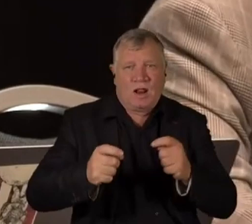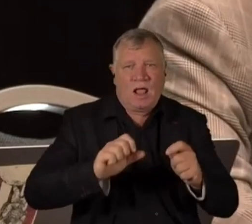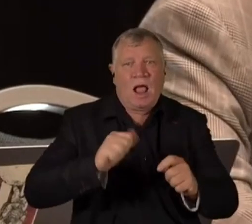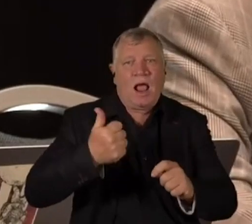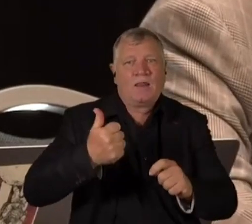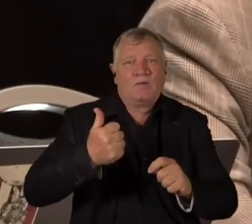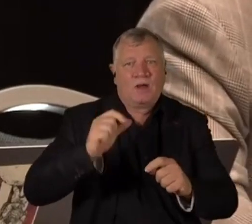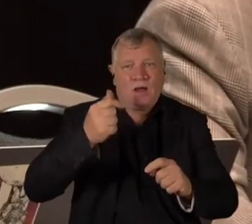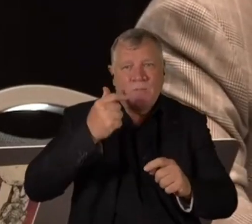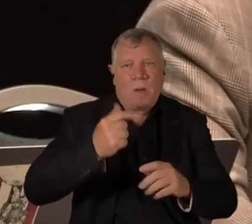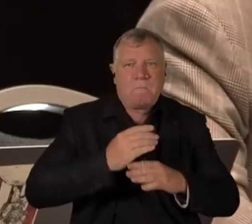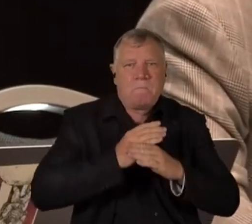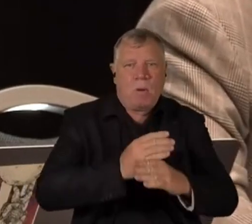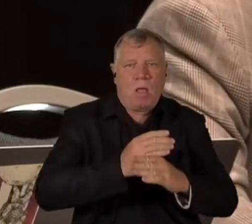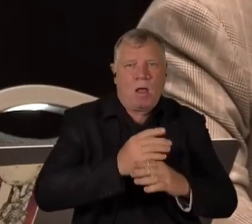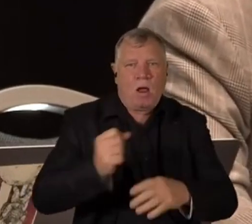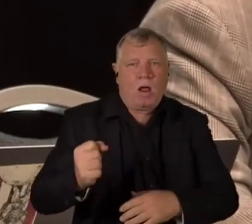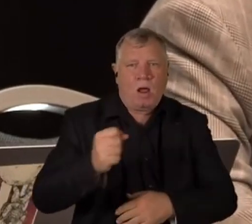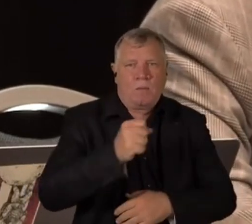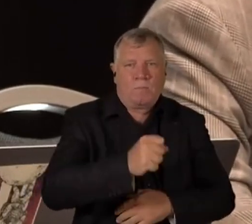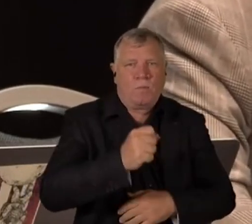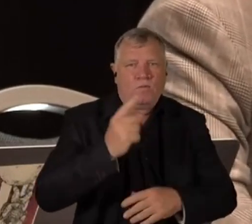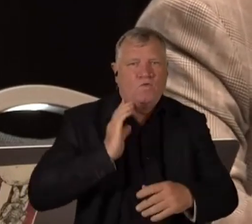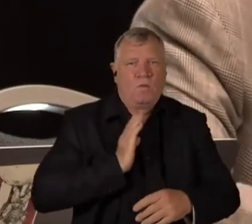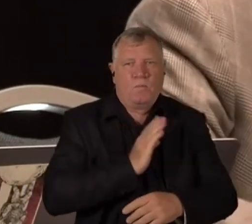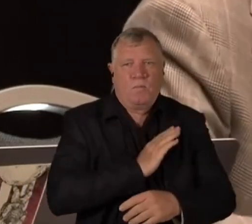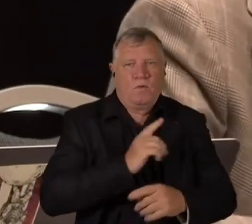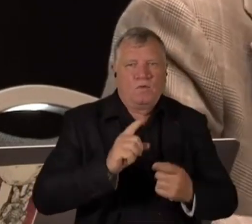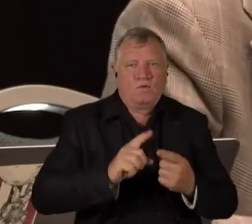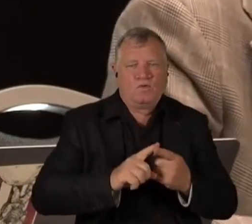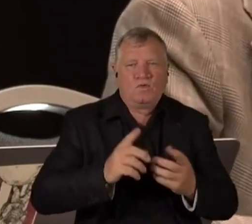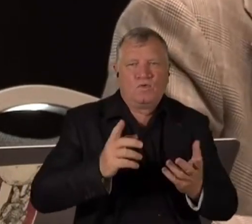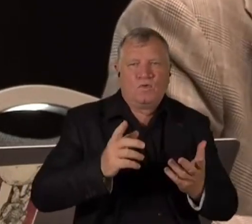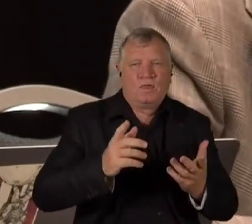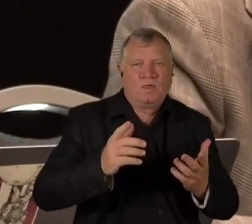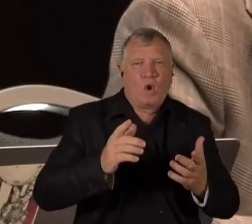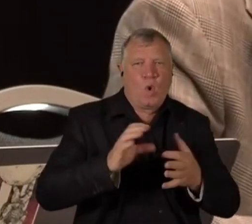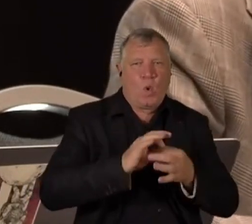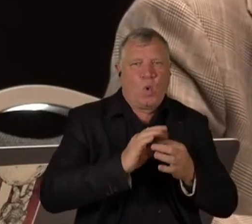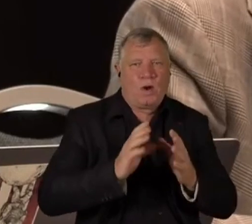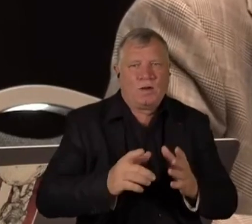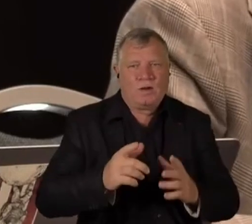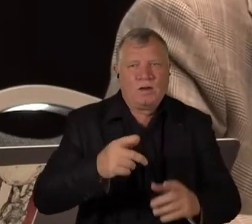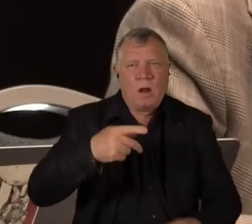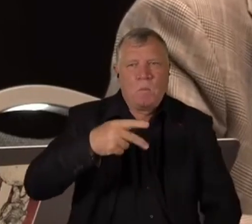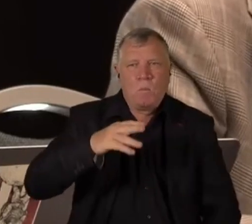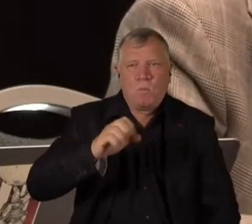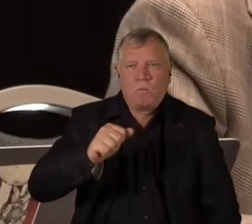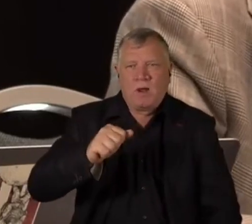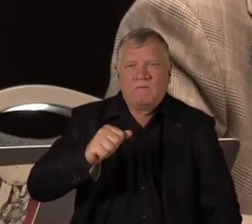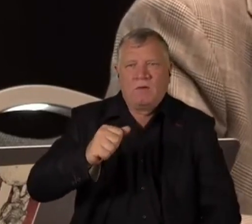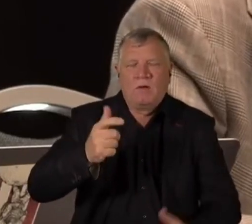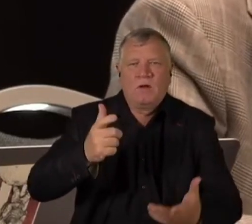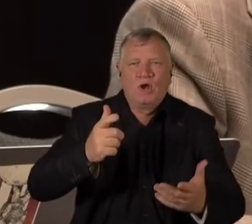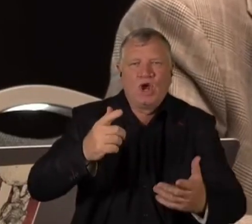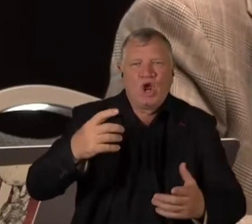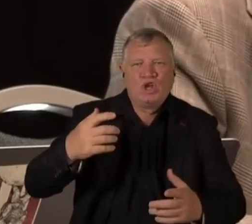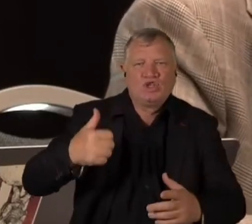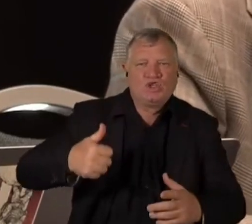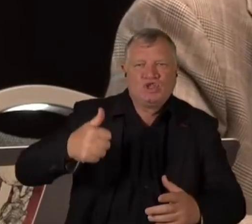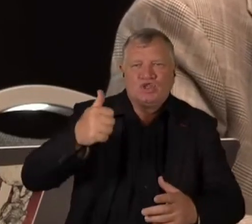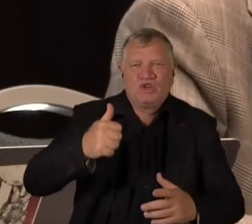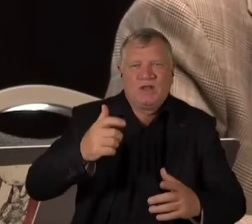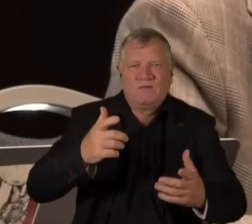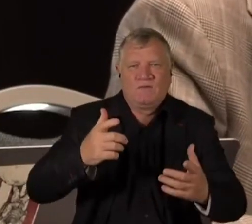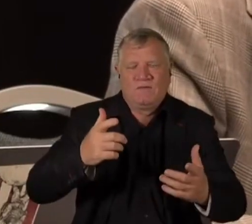government blocked the idea of appointing the Oversight Board's Revitalization Coordinator as PREPA's Chief Transformation Officer